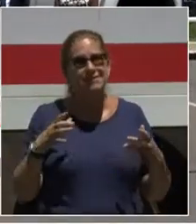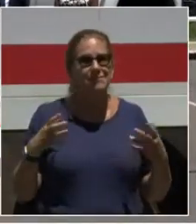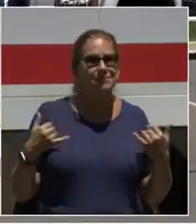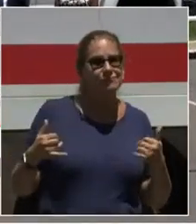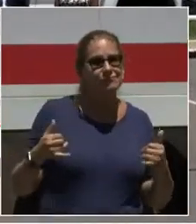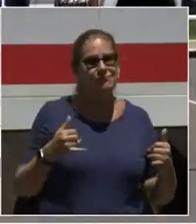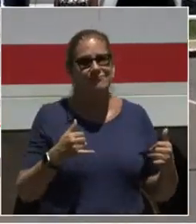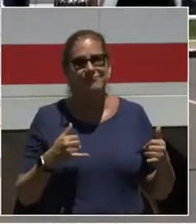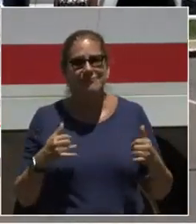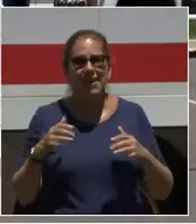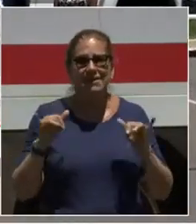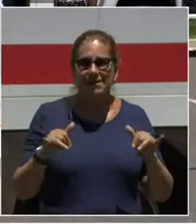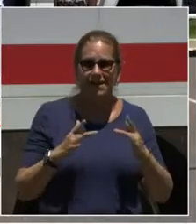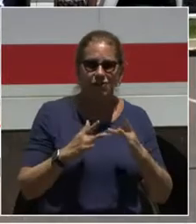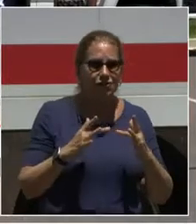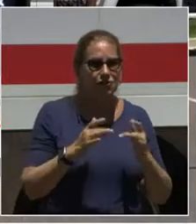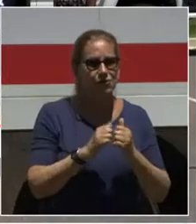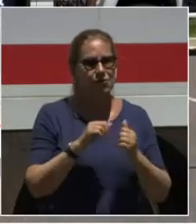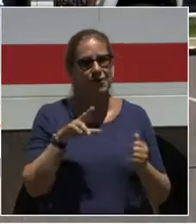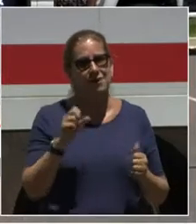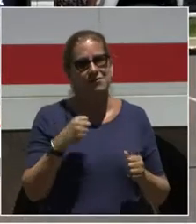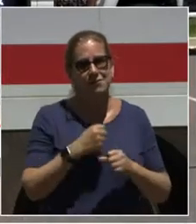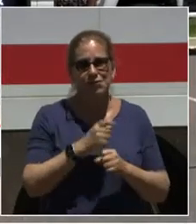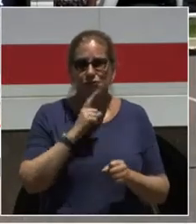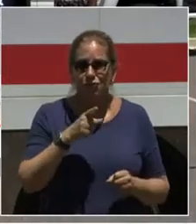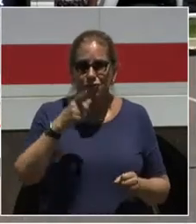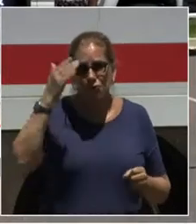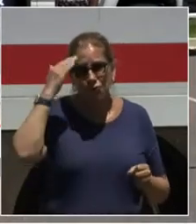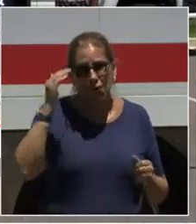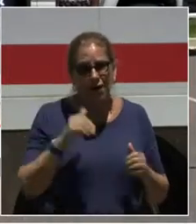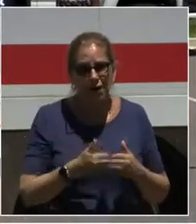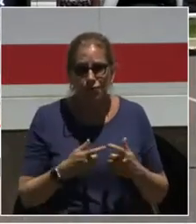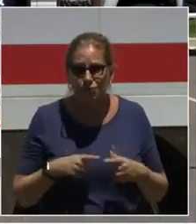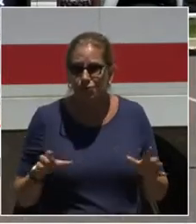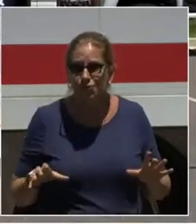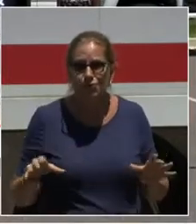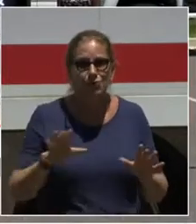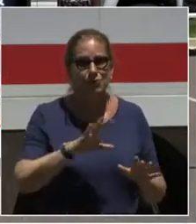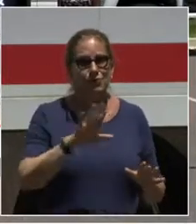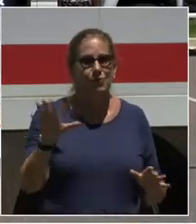us to make sure you know how to do that. Thank you. I think we're going to see